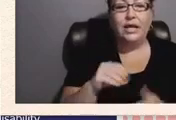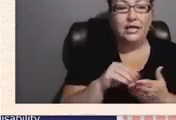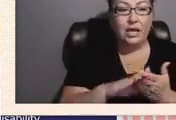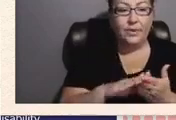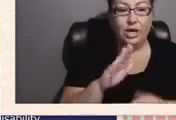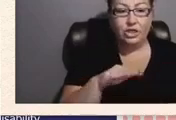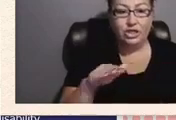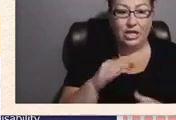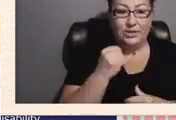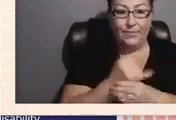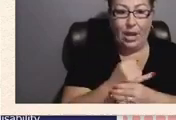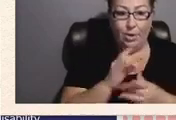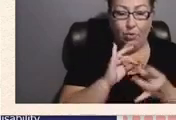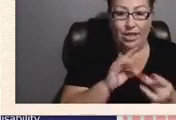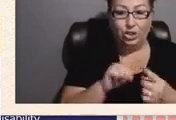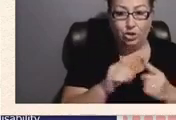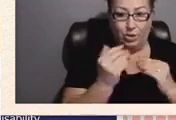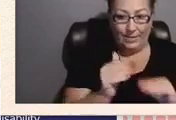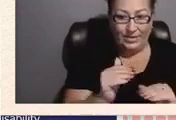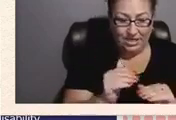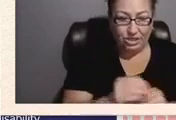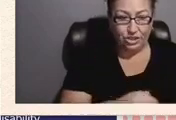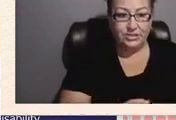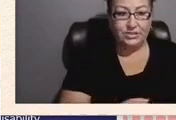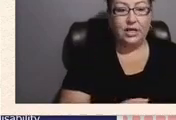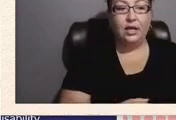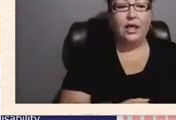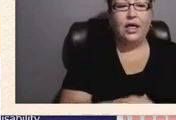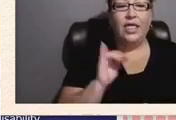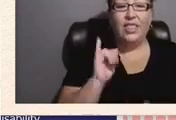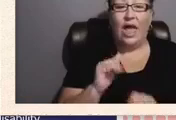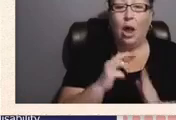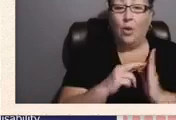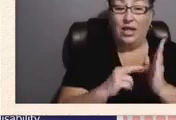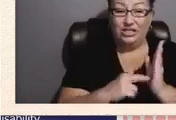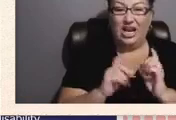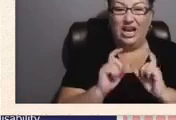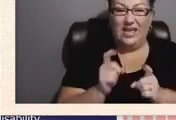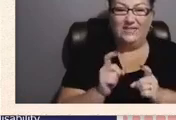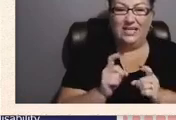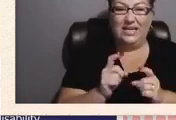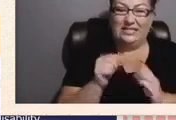child impairment related limitations, this regulation gives